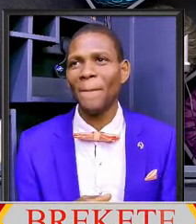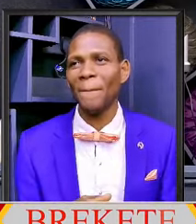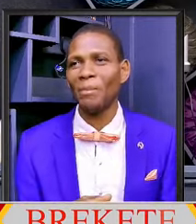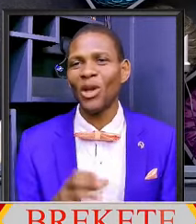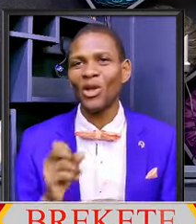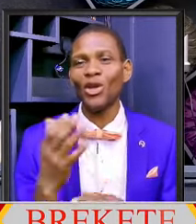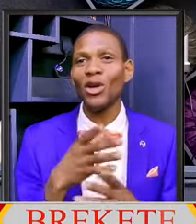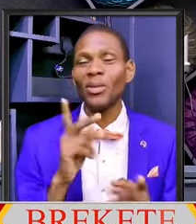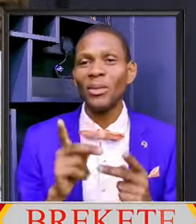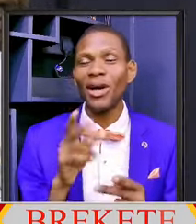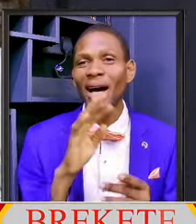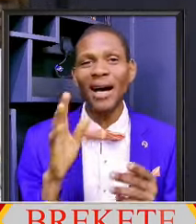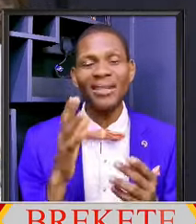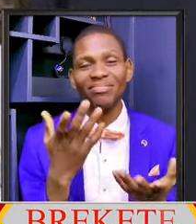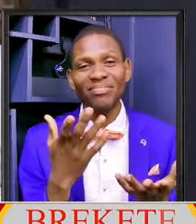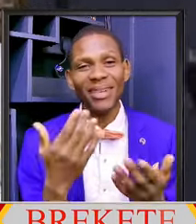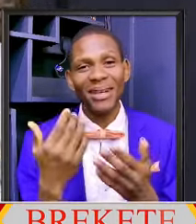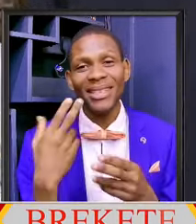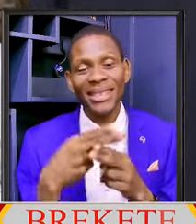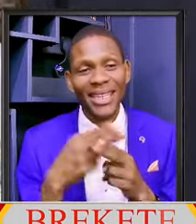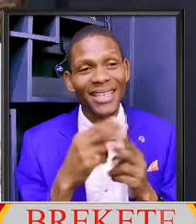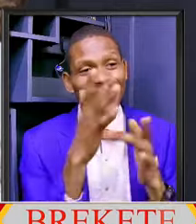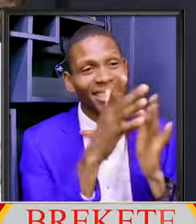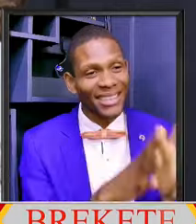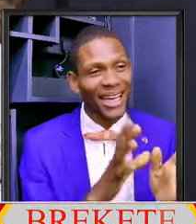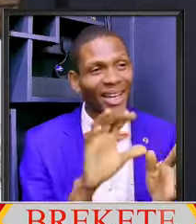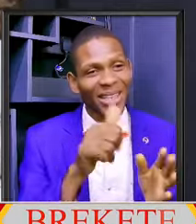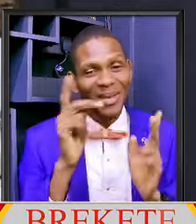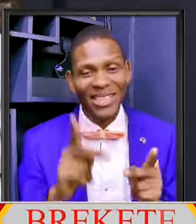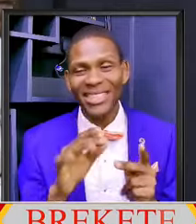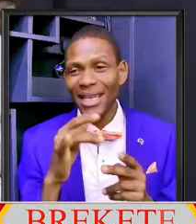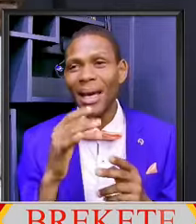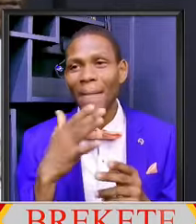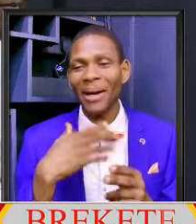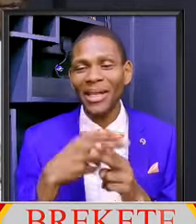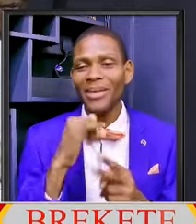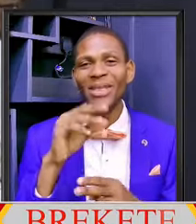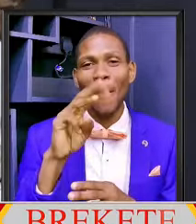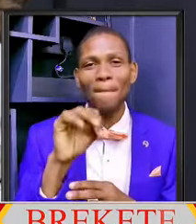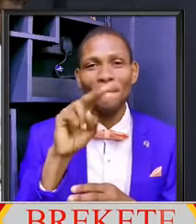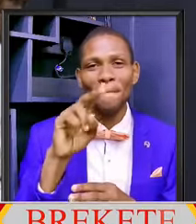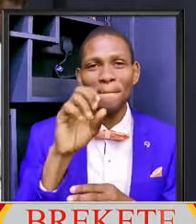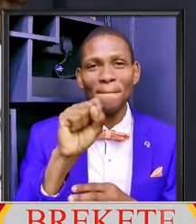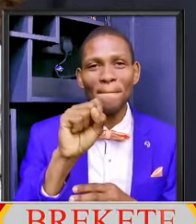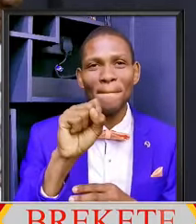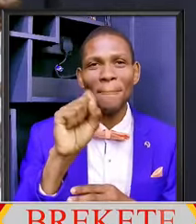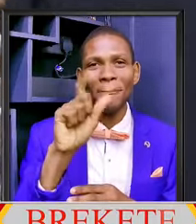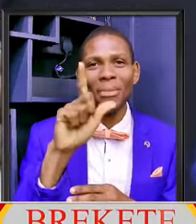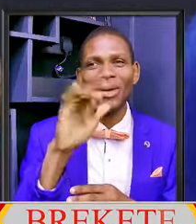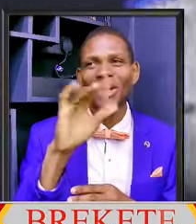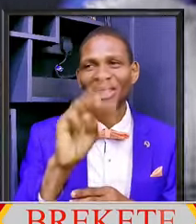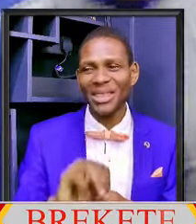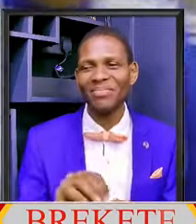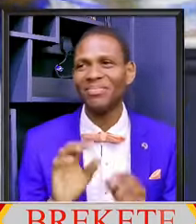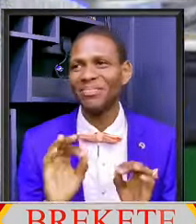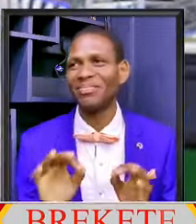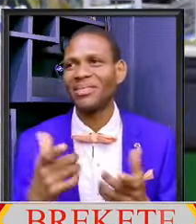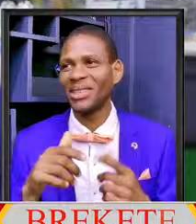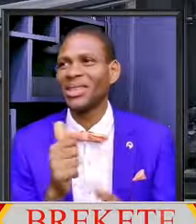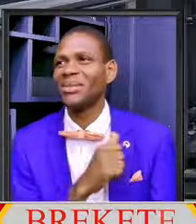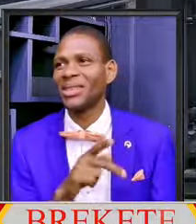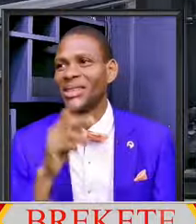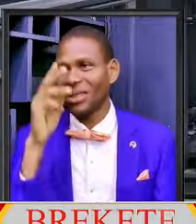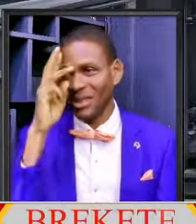So some people, they be a Christian. Yes. Yes. So another person, they be a Muslim. Yes. MashaAllah. MashaAllah. Thank you very much. You. Let's appreciate